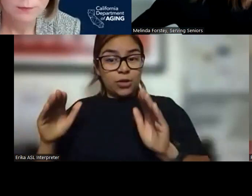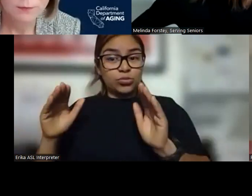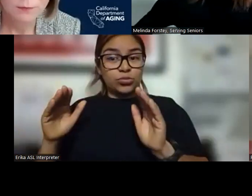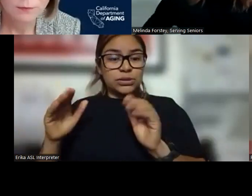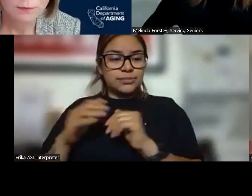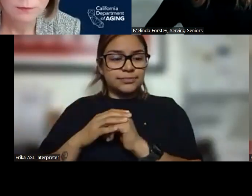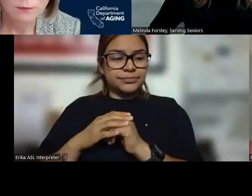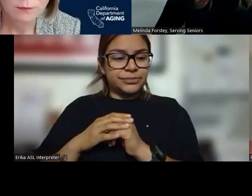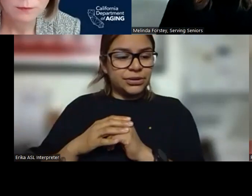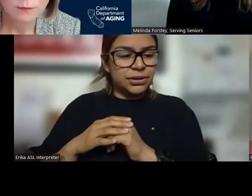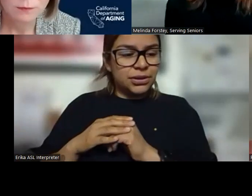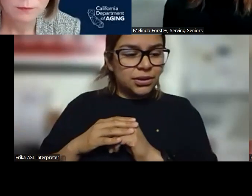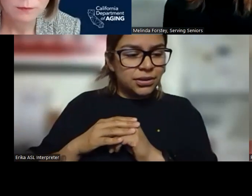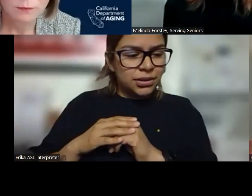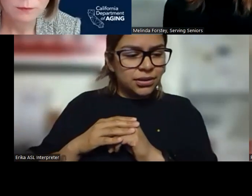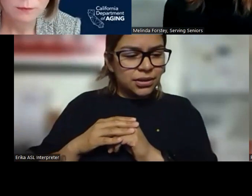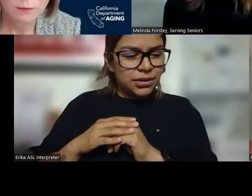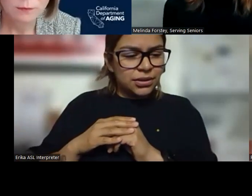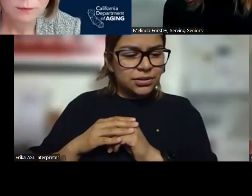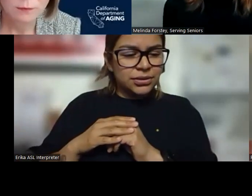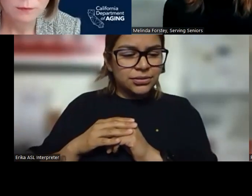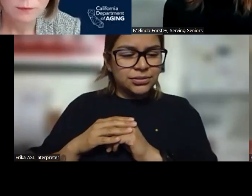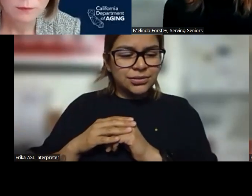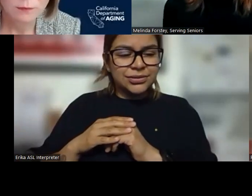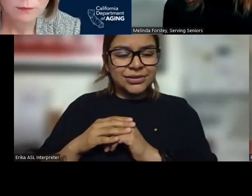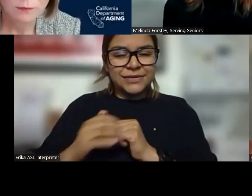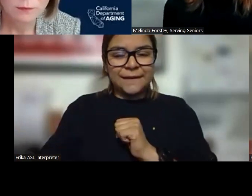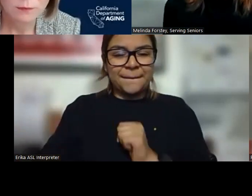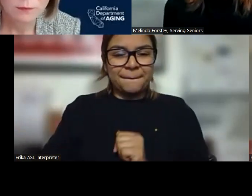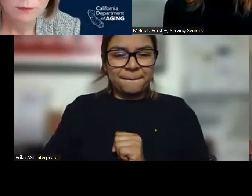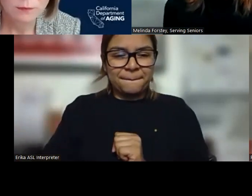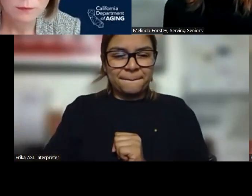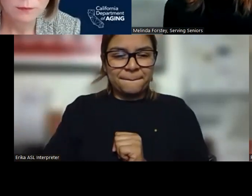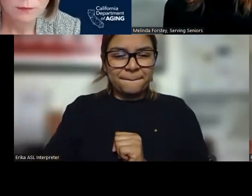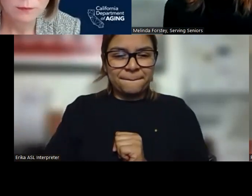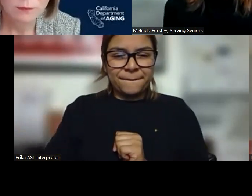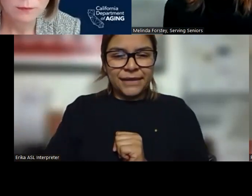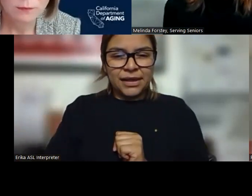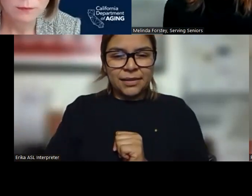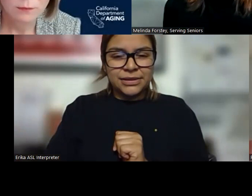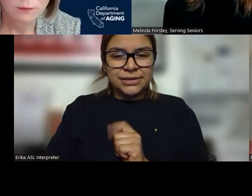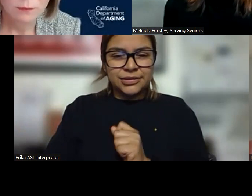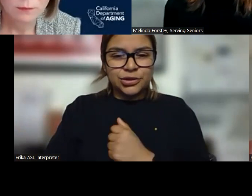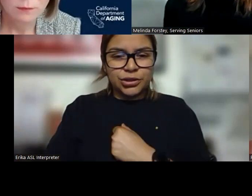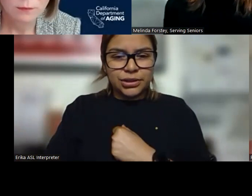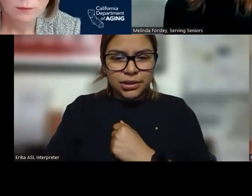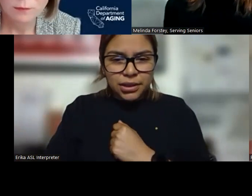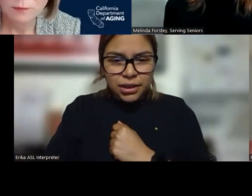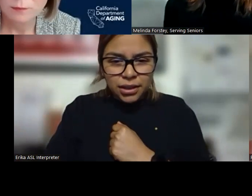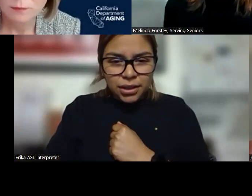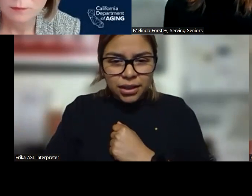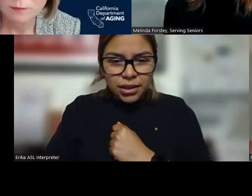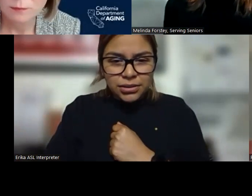caseworkers are authorized to be listed as, a secondary optional contact that would be contacted when the time